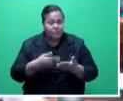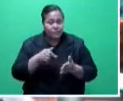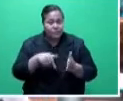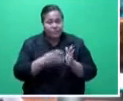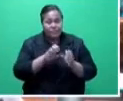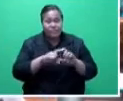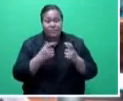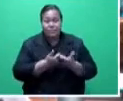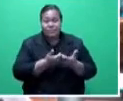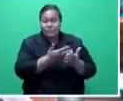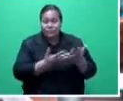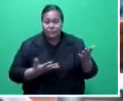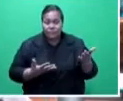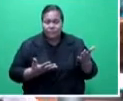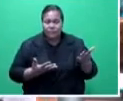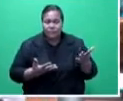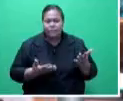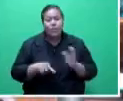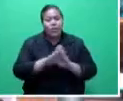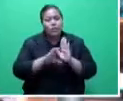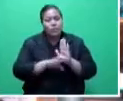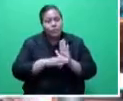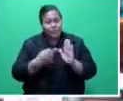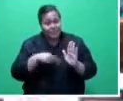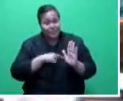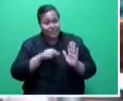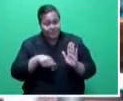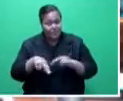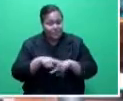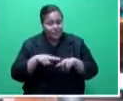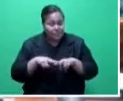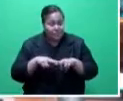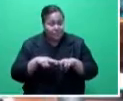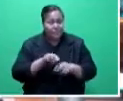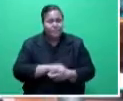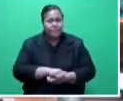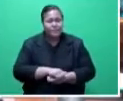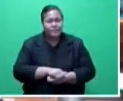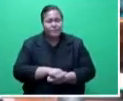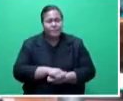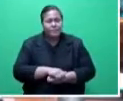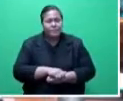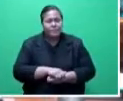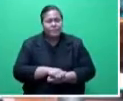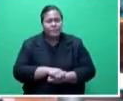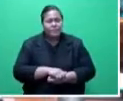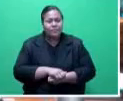convention vis-a-vis our Constitution is that the equality provisions of the Fijian Constitution, Mr. Speaker,